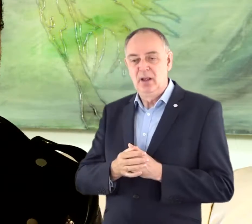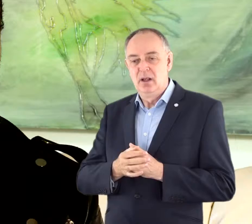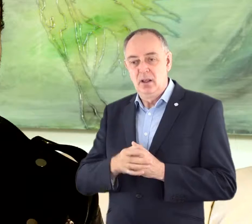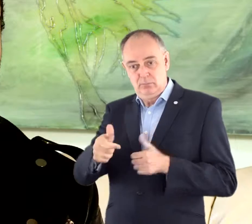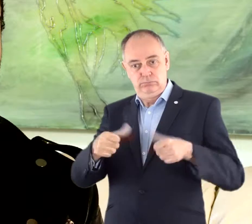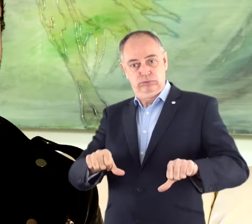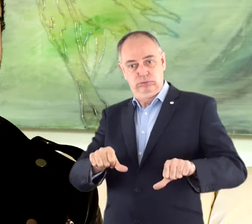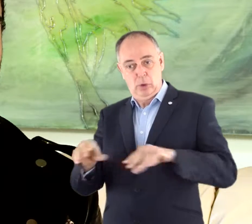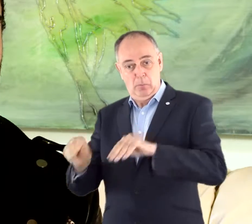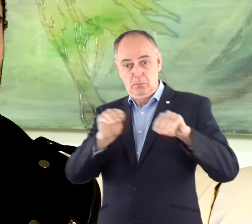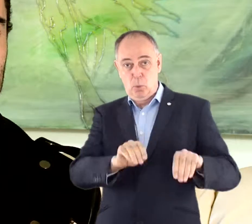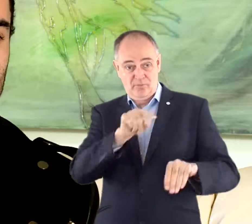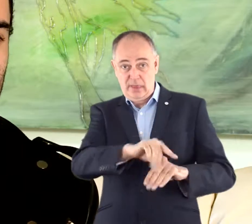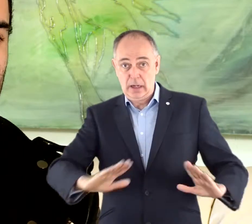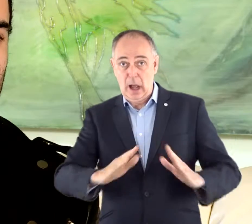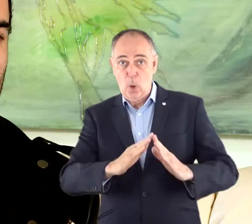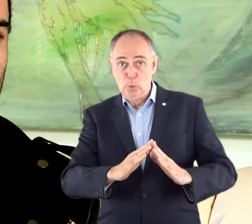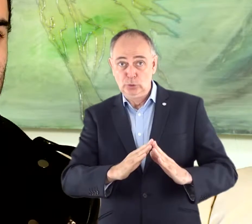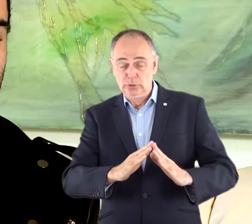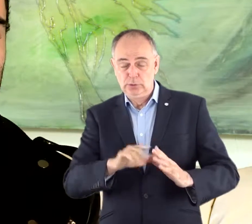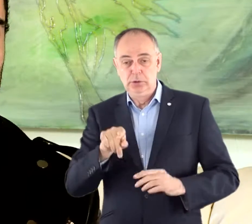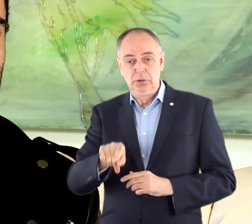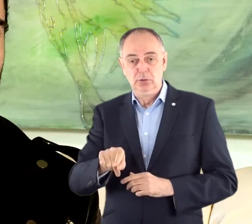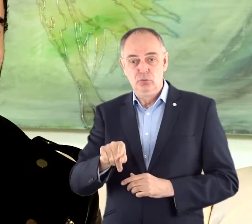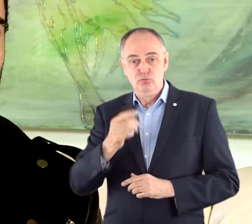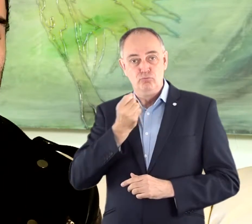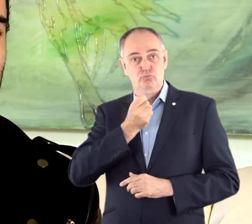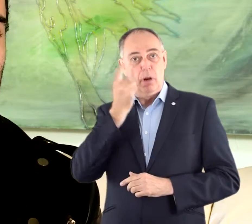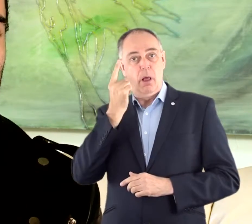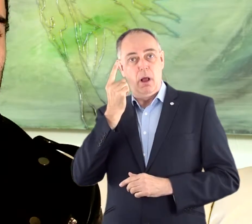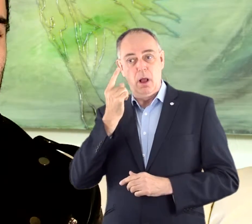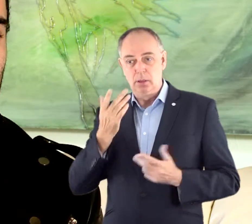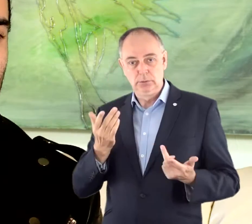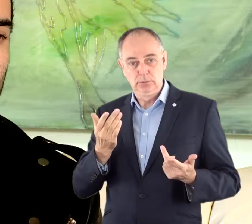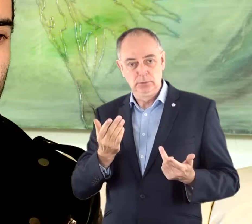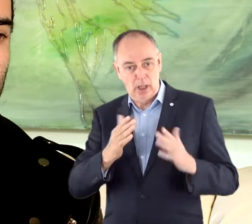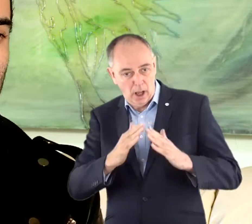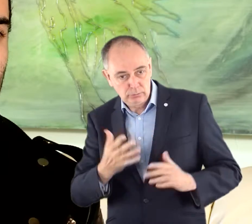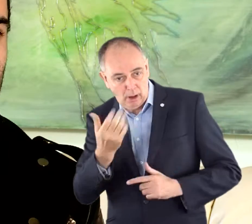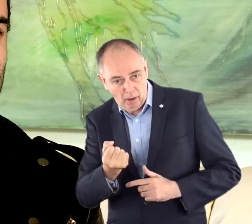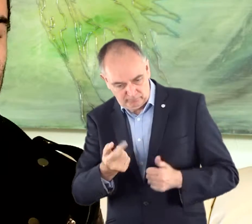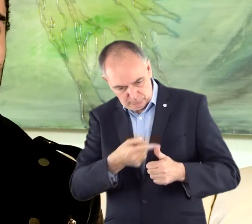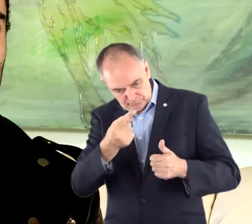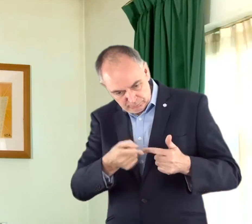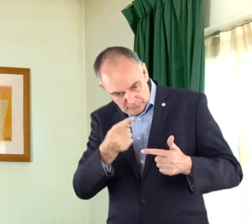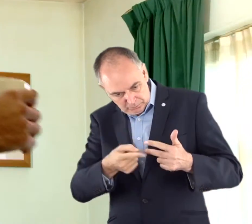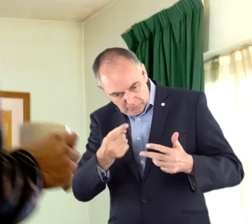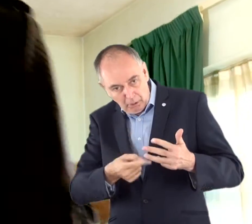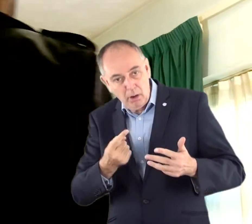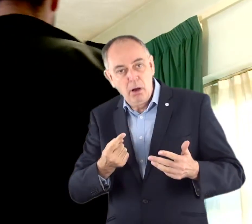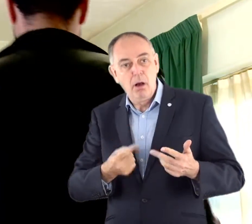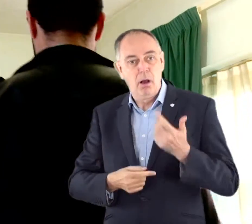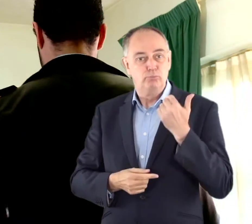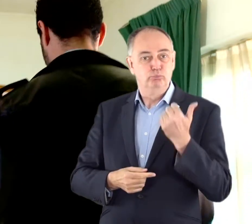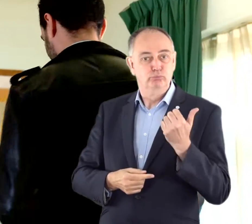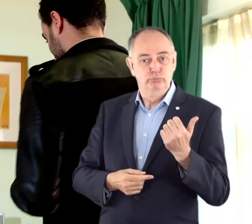and see that all the privileges that came with it, he then realised, you know what, I can actually